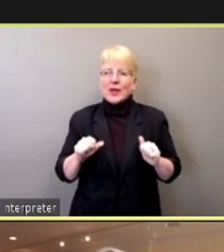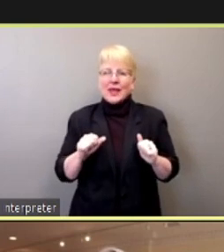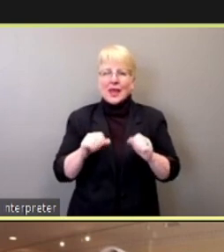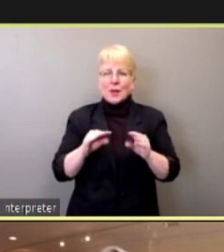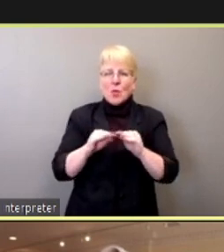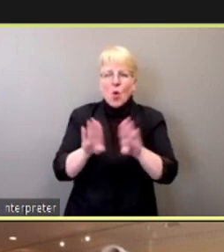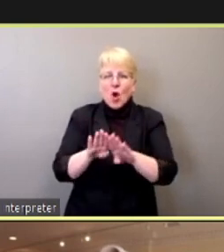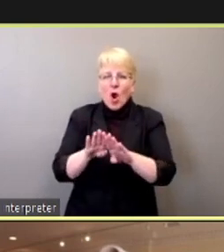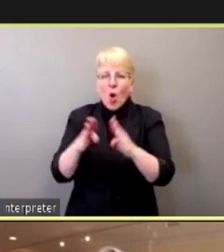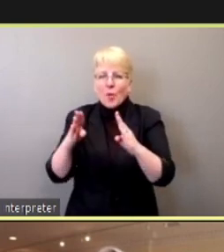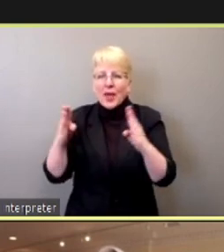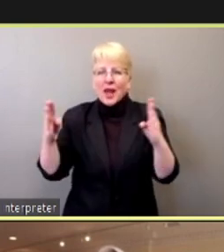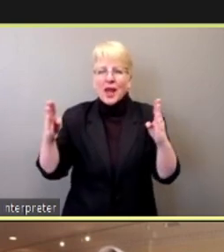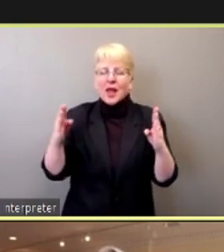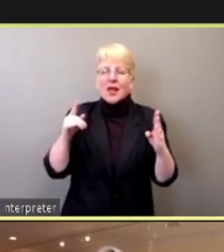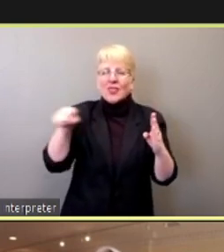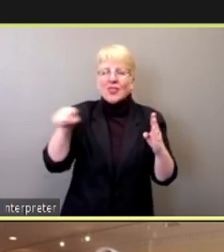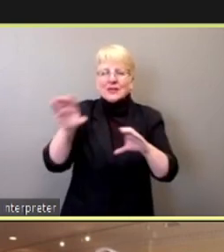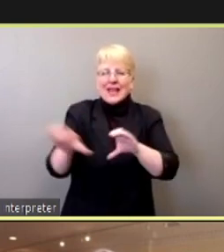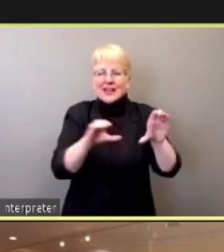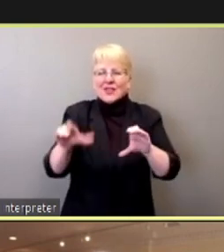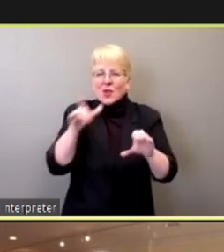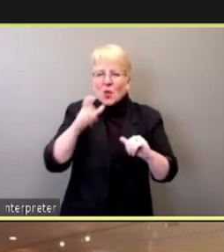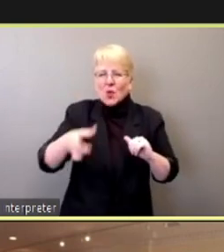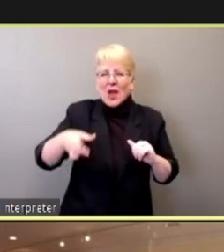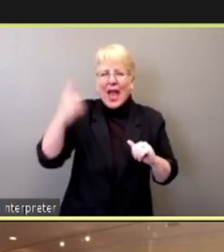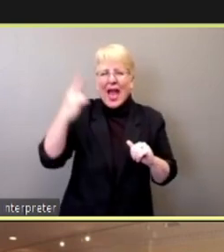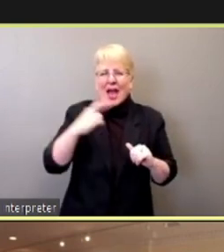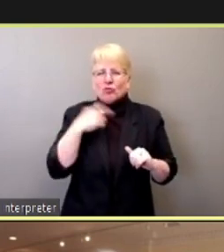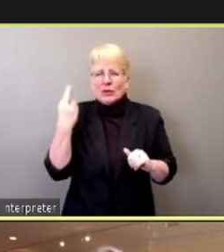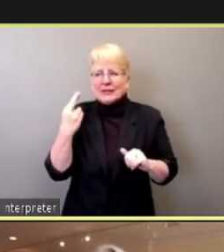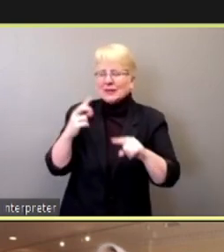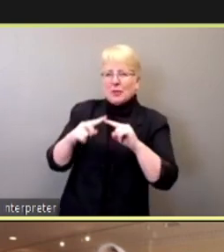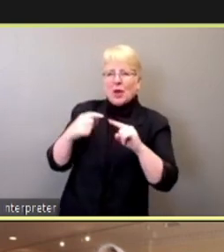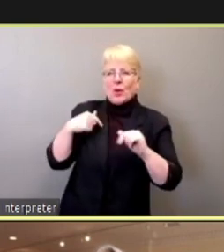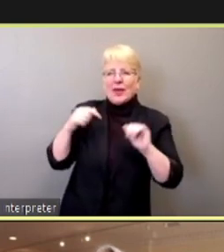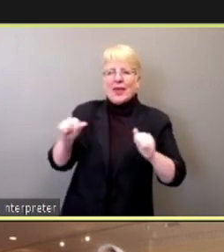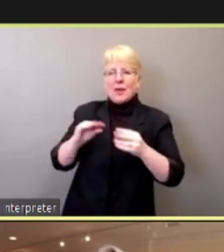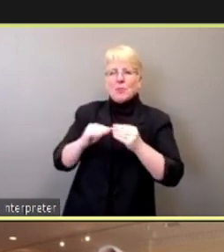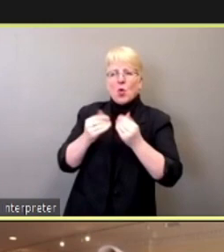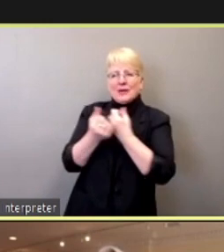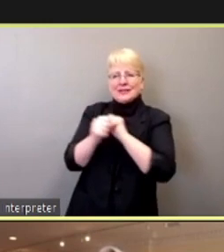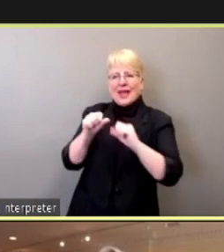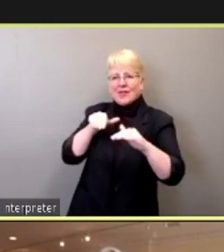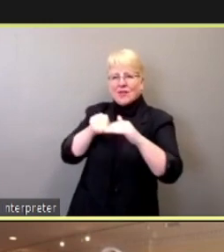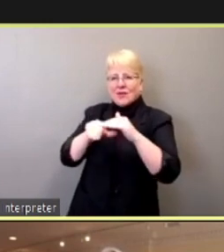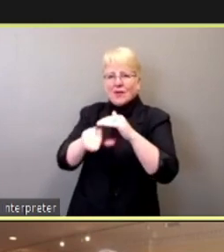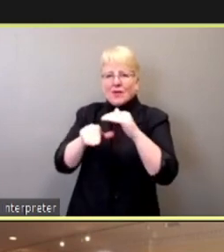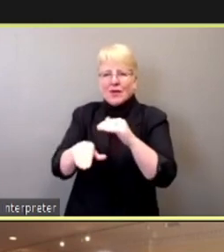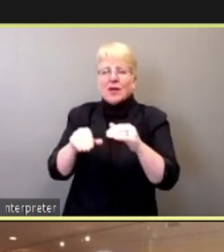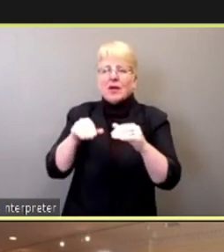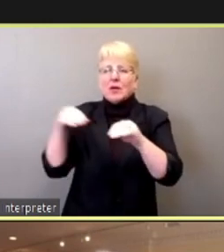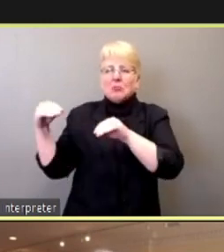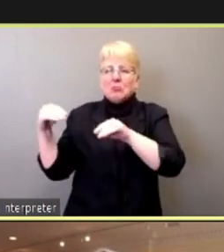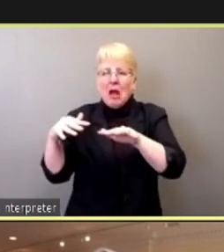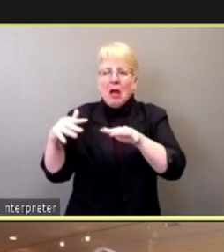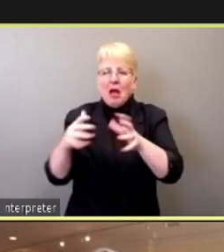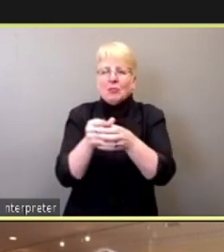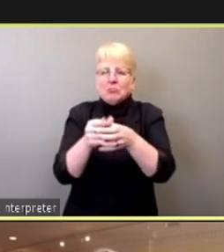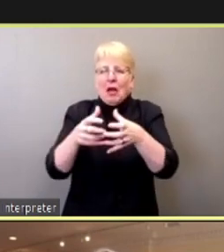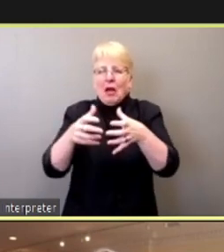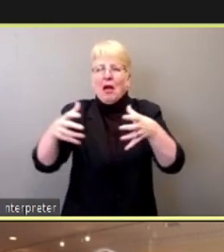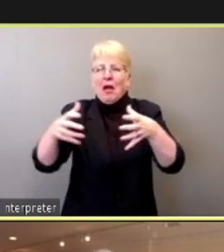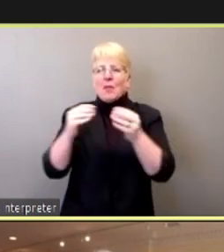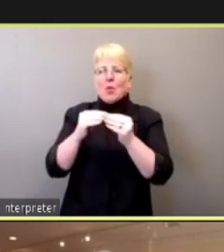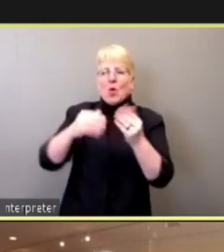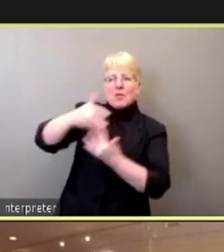risk, but also bring us back to a more normal set of work, life,